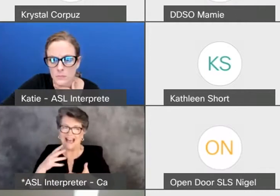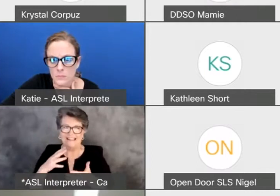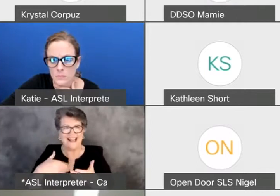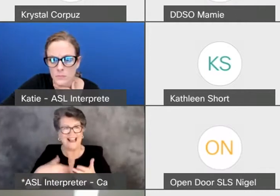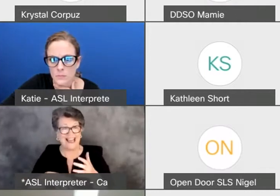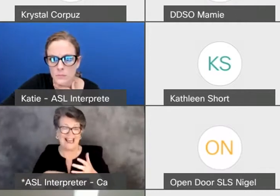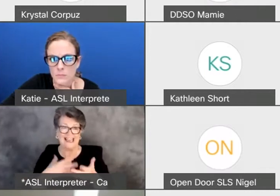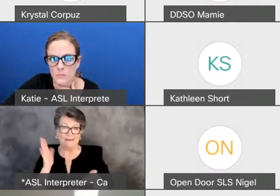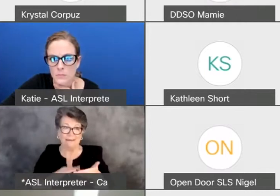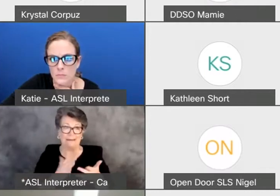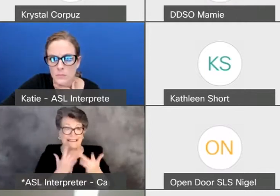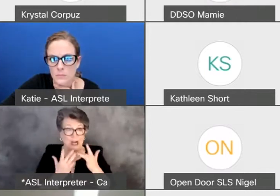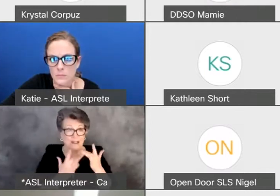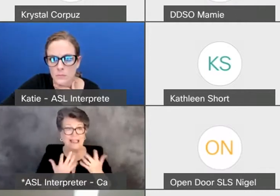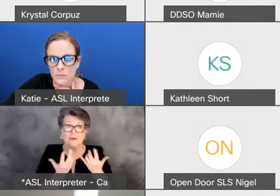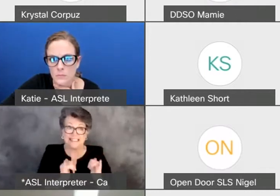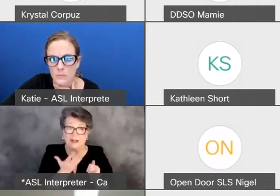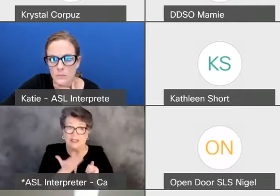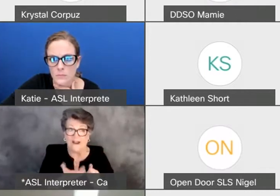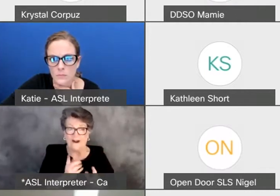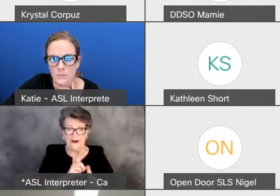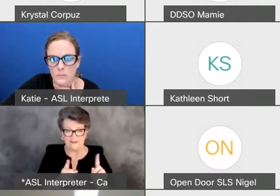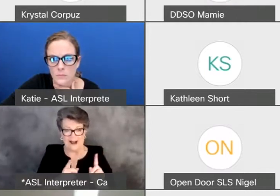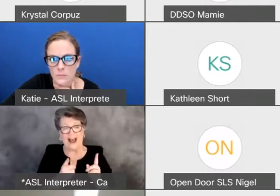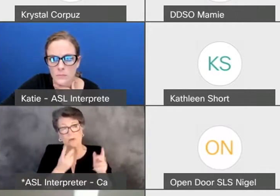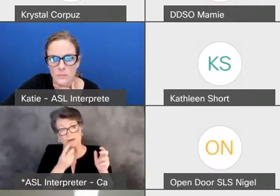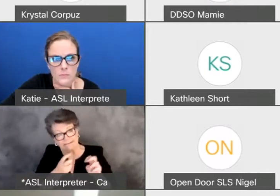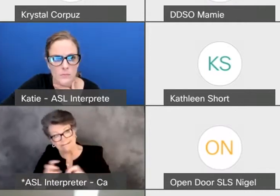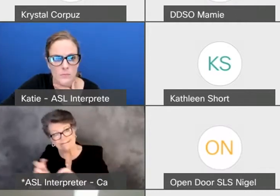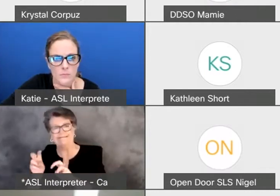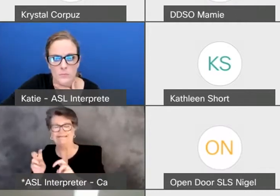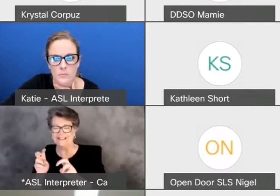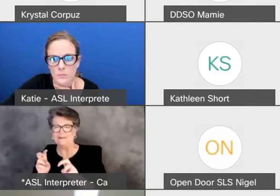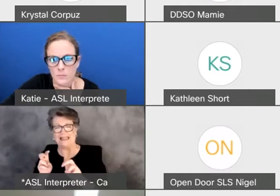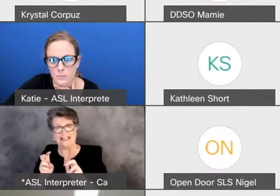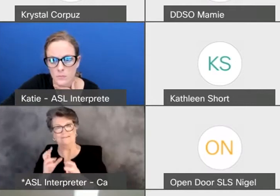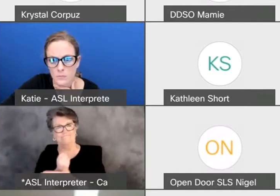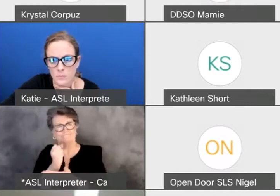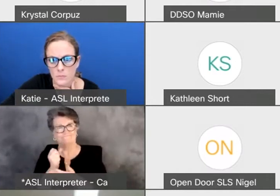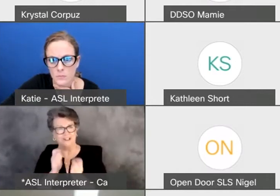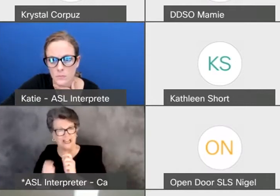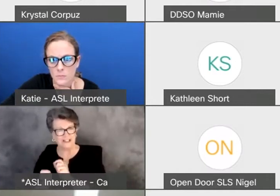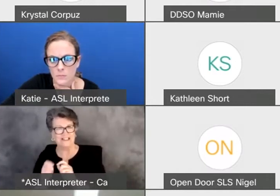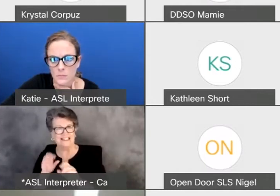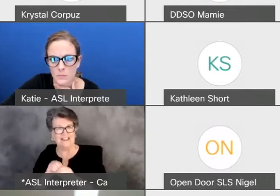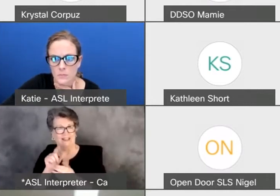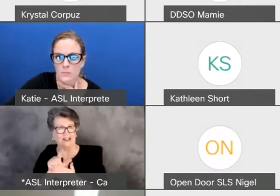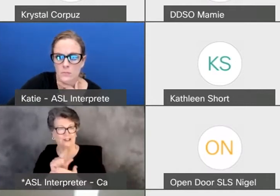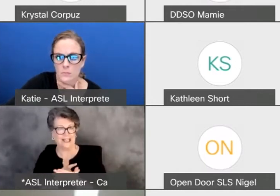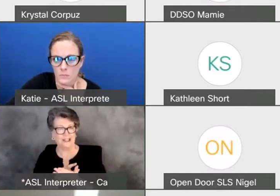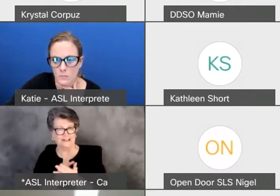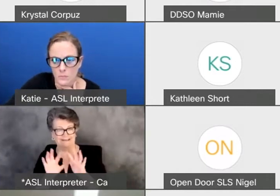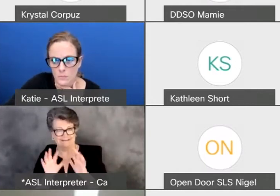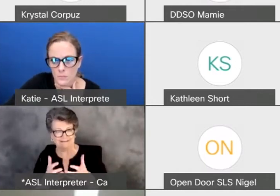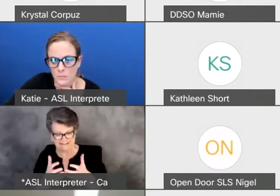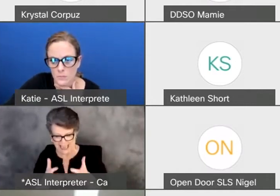it would be great for us to be able to use some of these changes that are going to go on, legislatively, and really see that